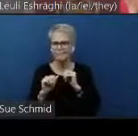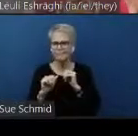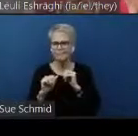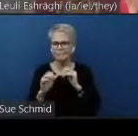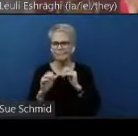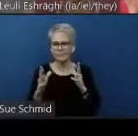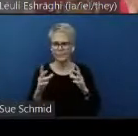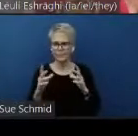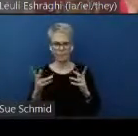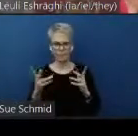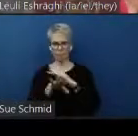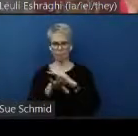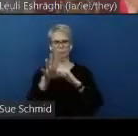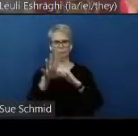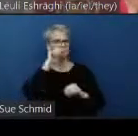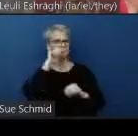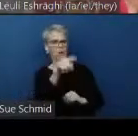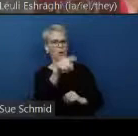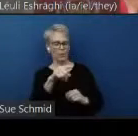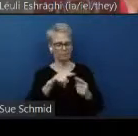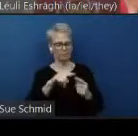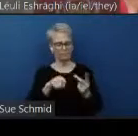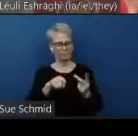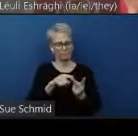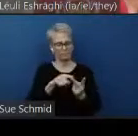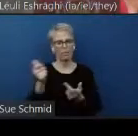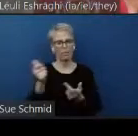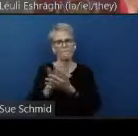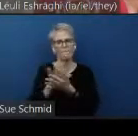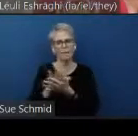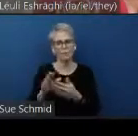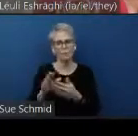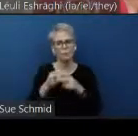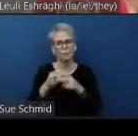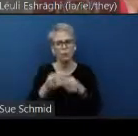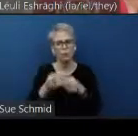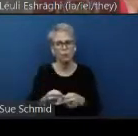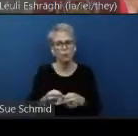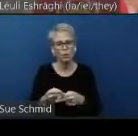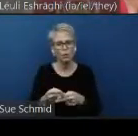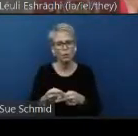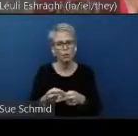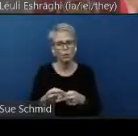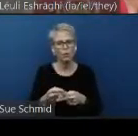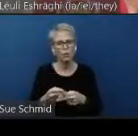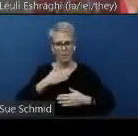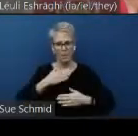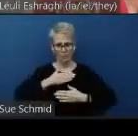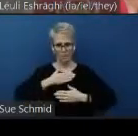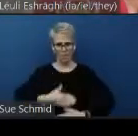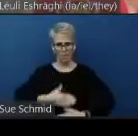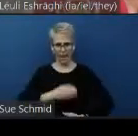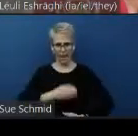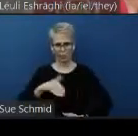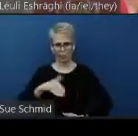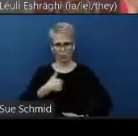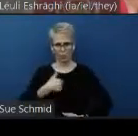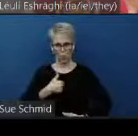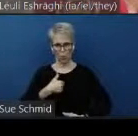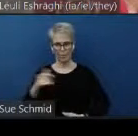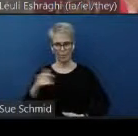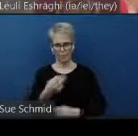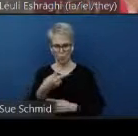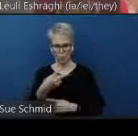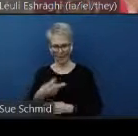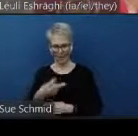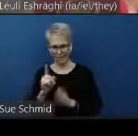present. And then another video called Body and Soul, which is 2.5 minutes,